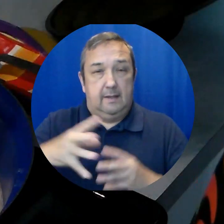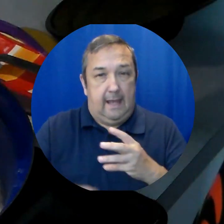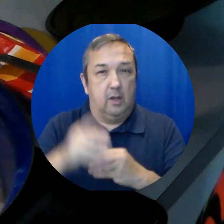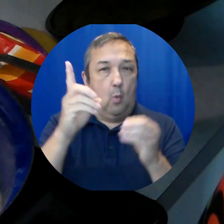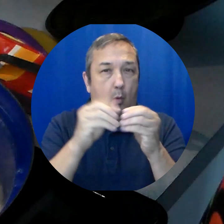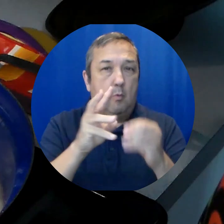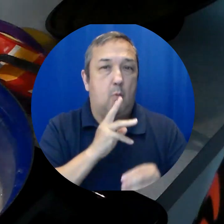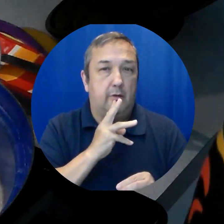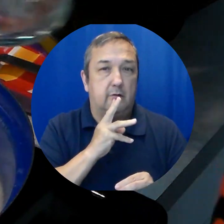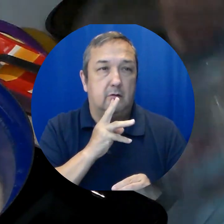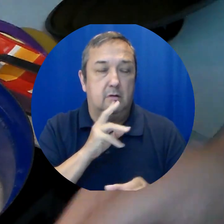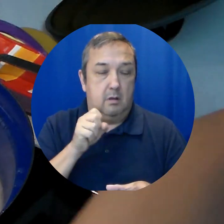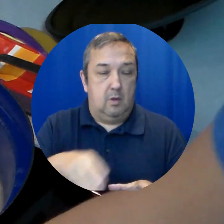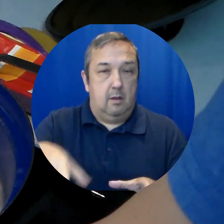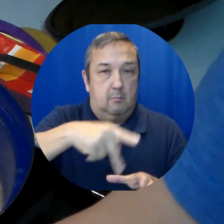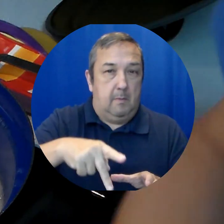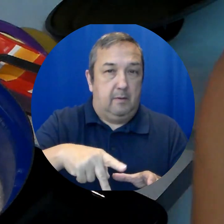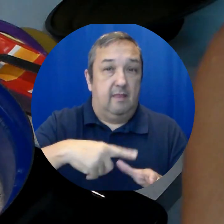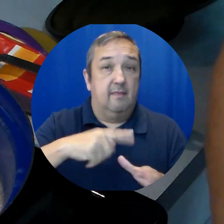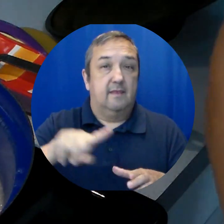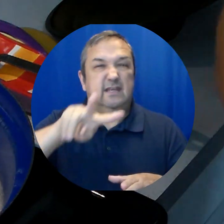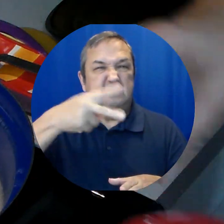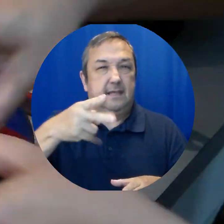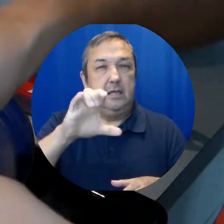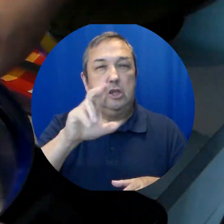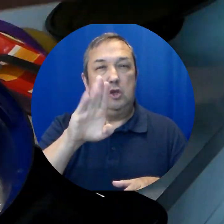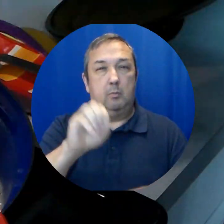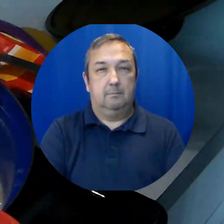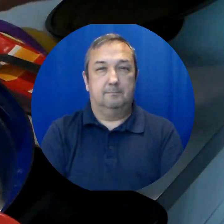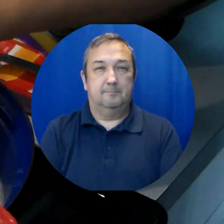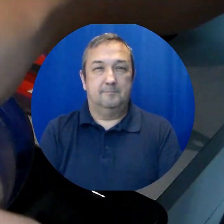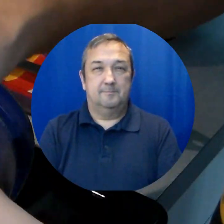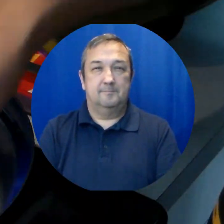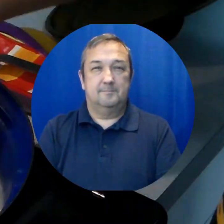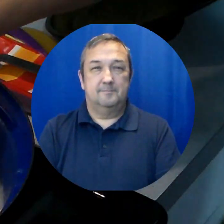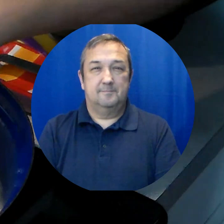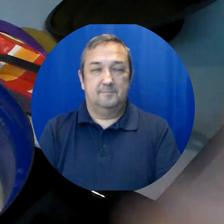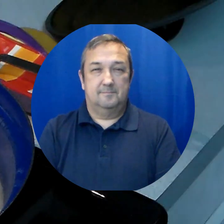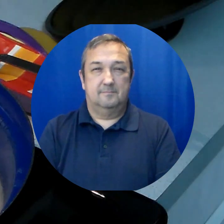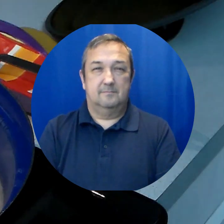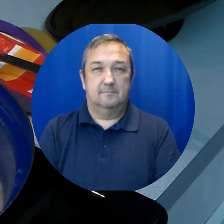water. I'll put in some black pepper and my 2nd bouillon cube.